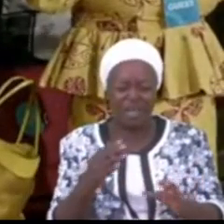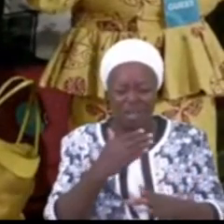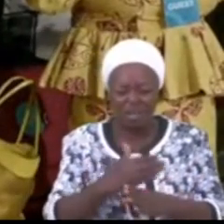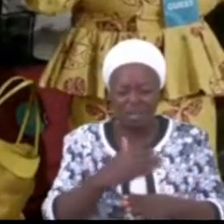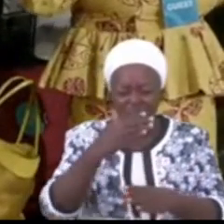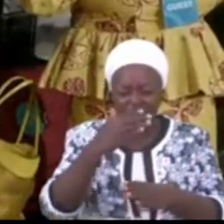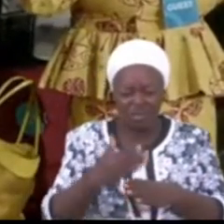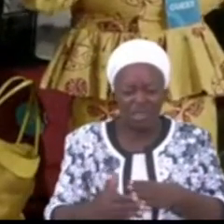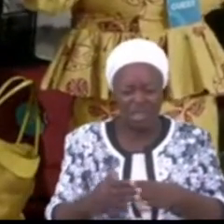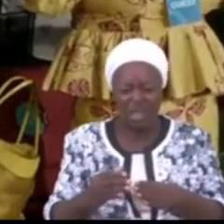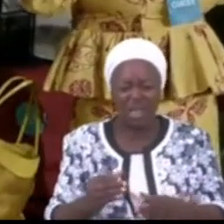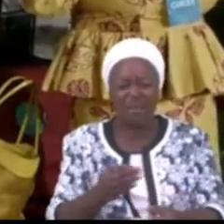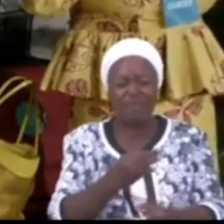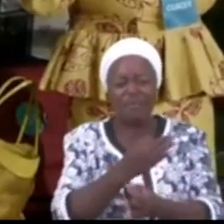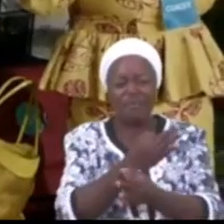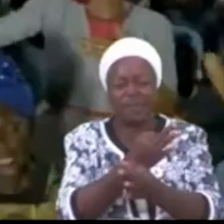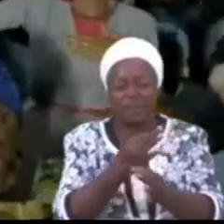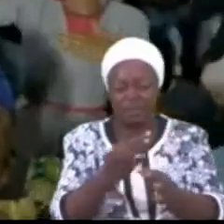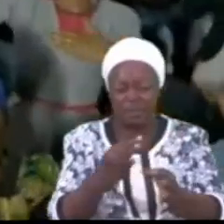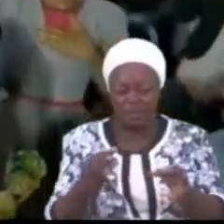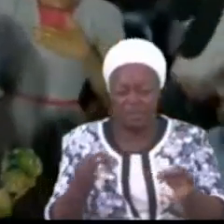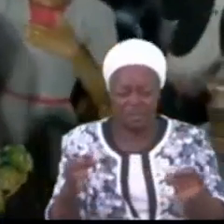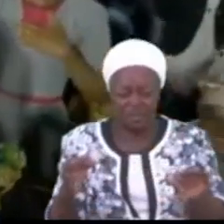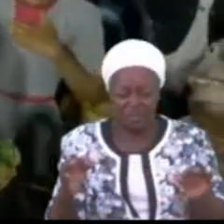Total emancipation.